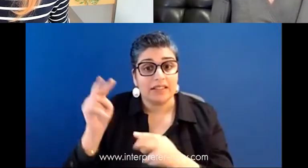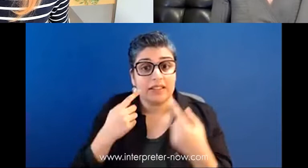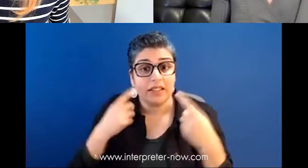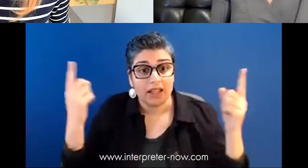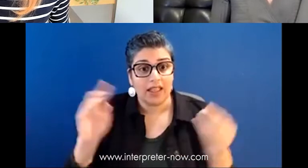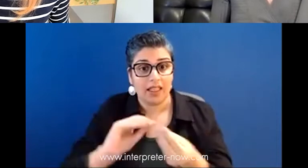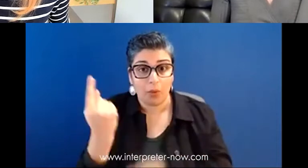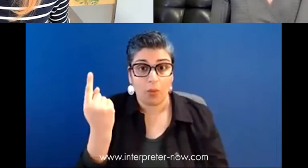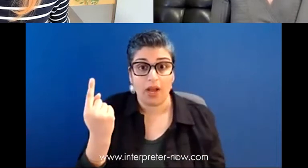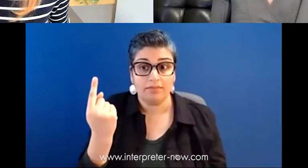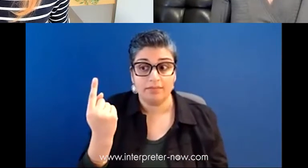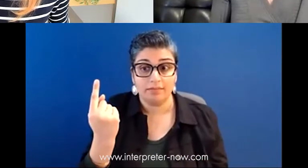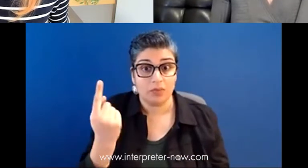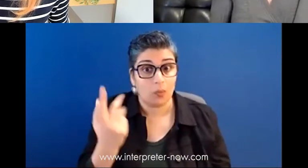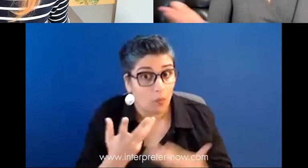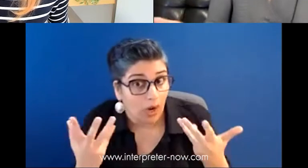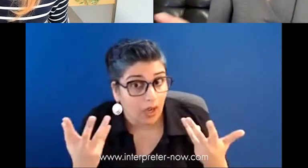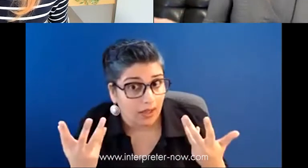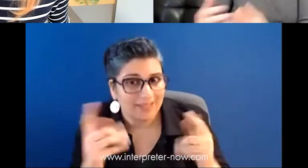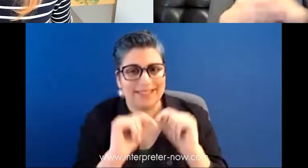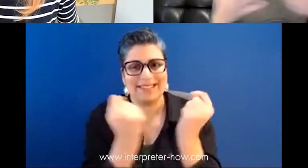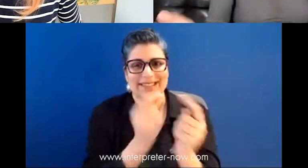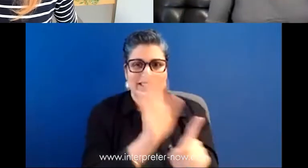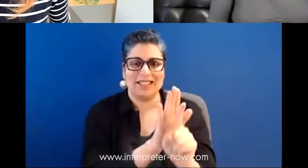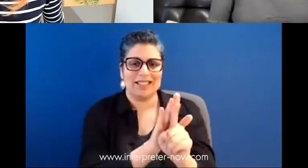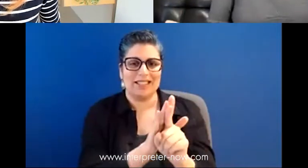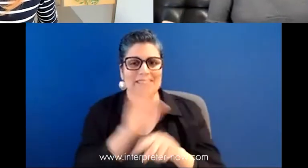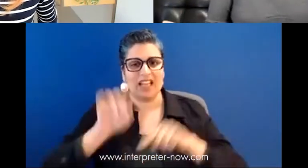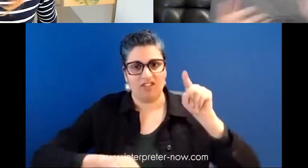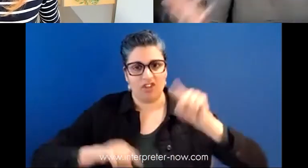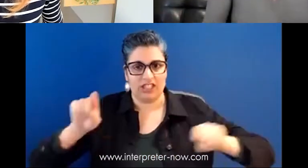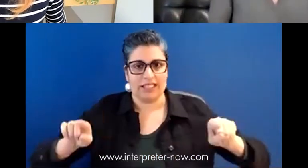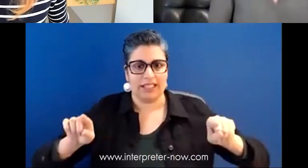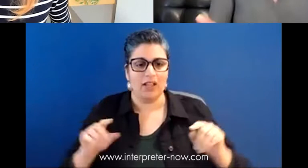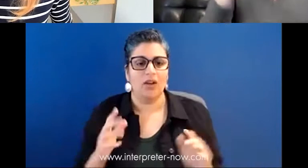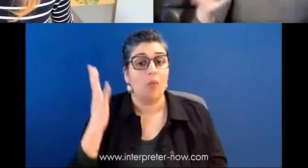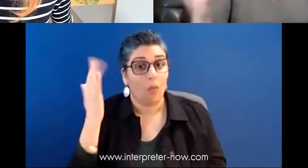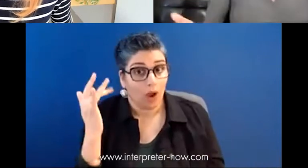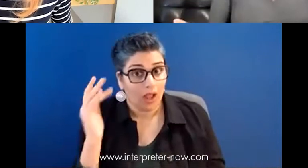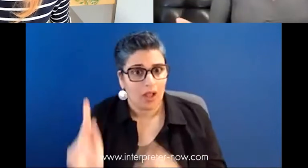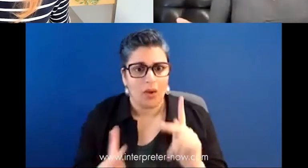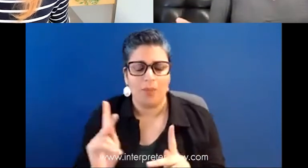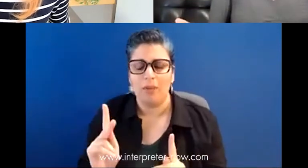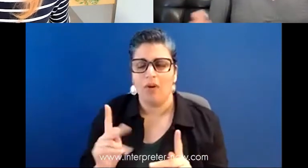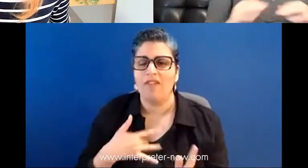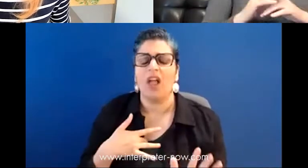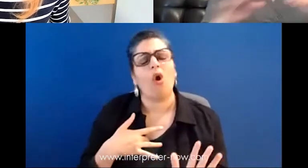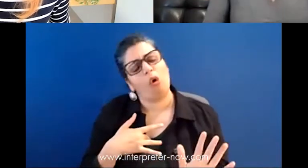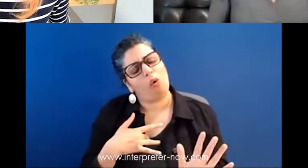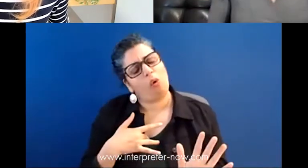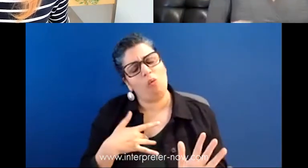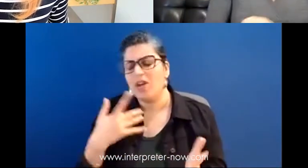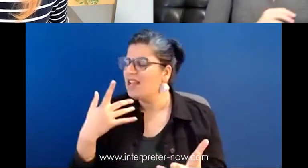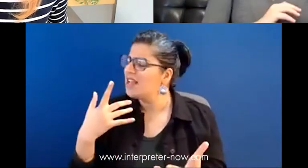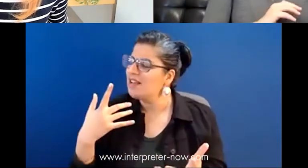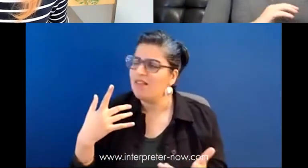the diversity of the team. Mostly because people they think they've thought of everything. And we never